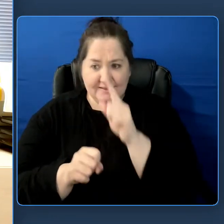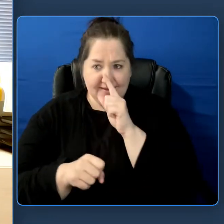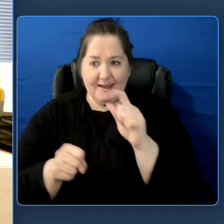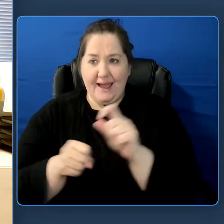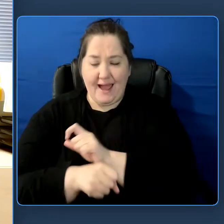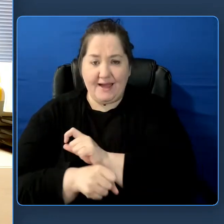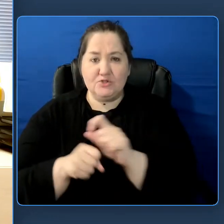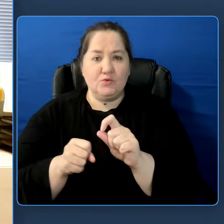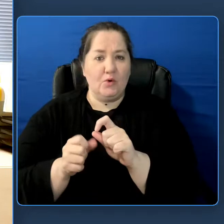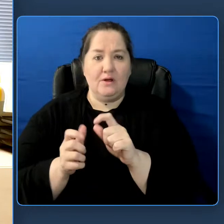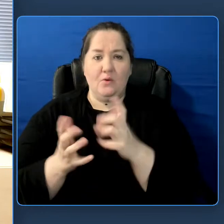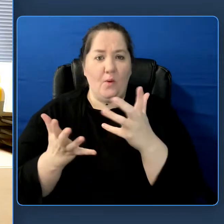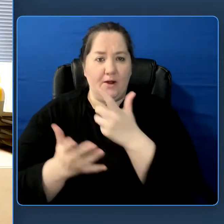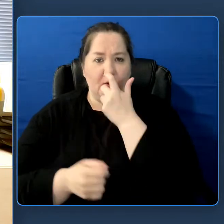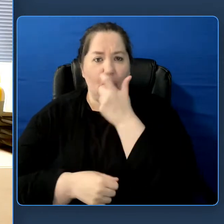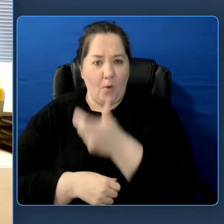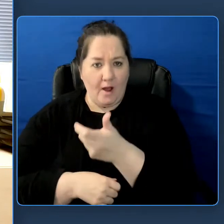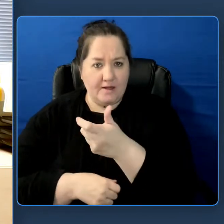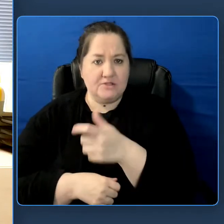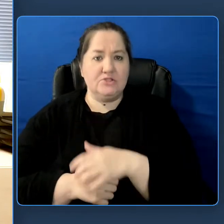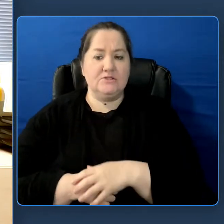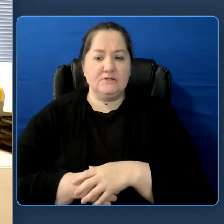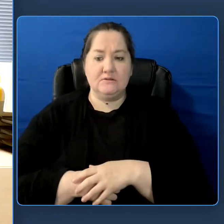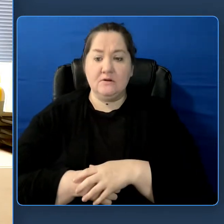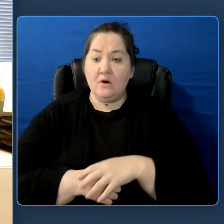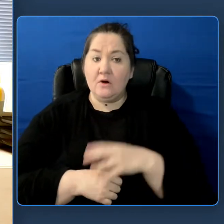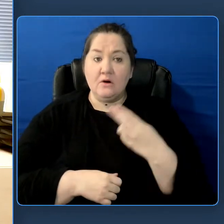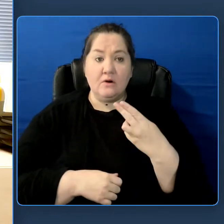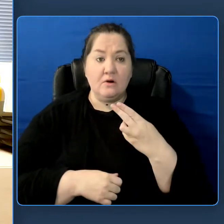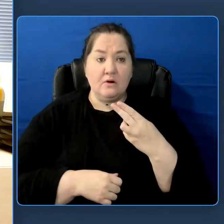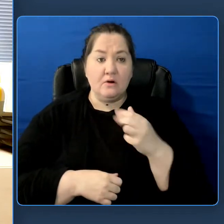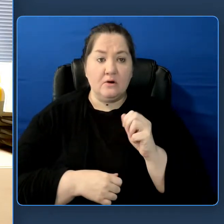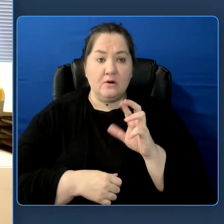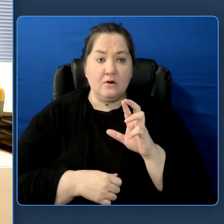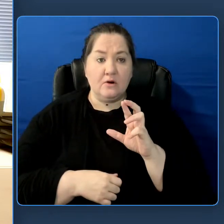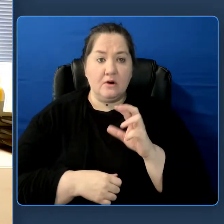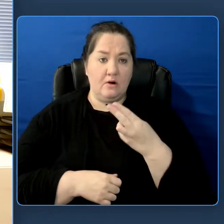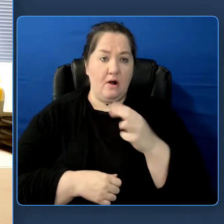actual track of whatever you're watching. Hershey, do you want to weigh in?